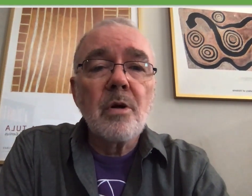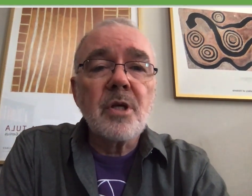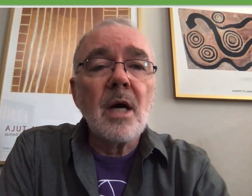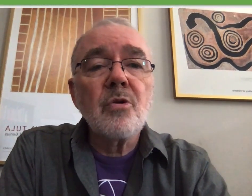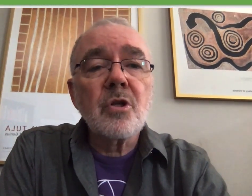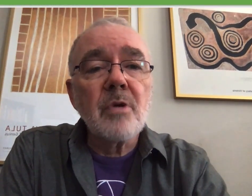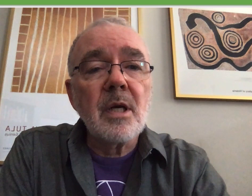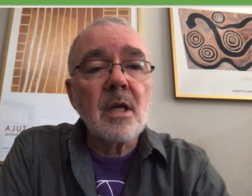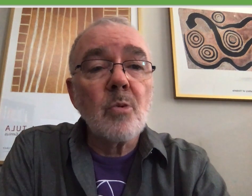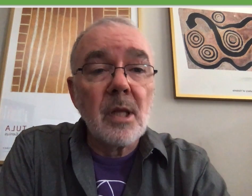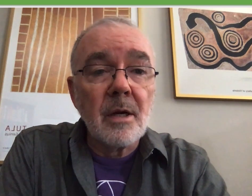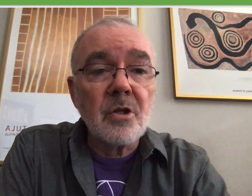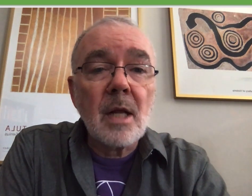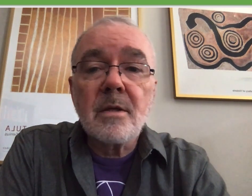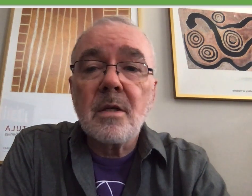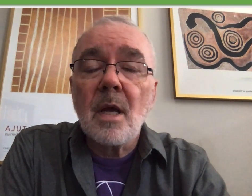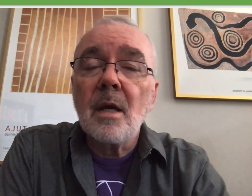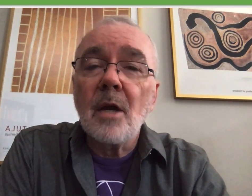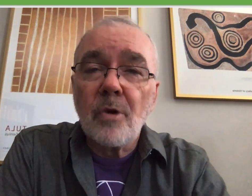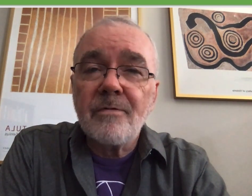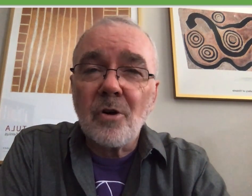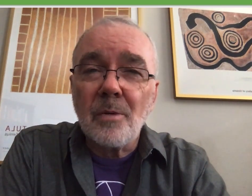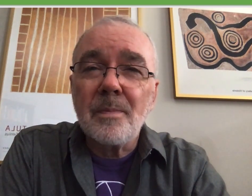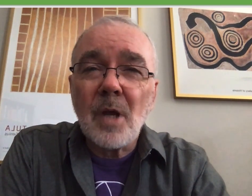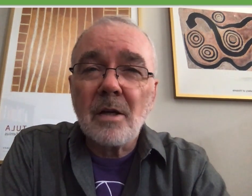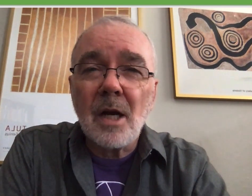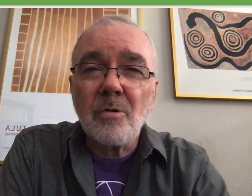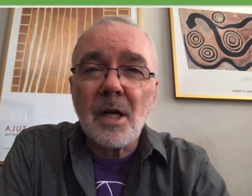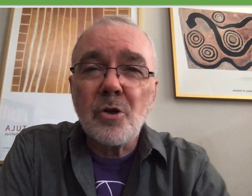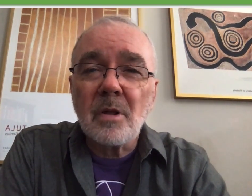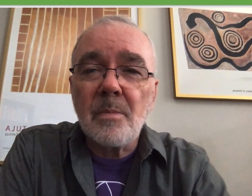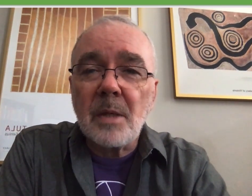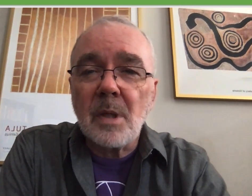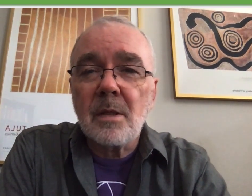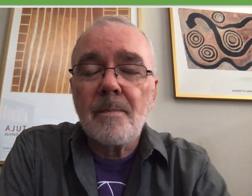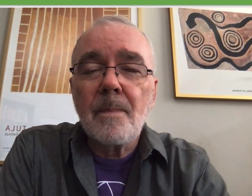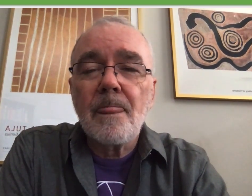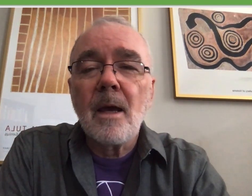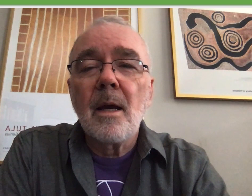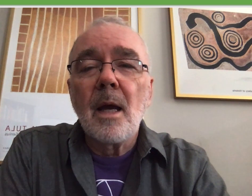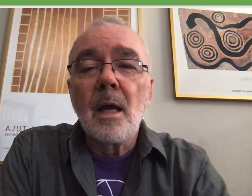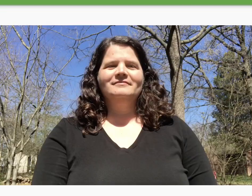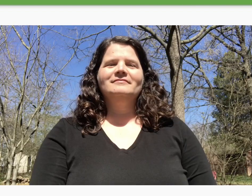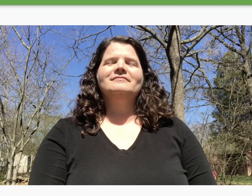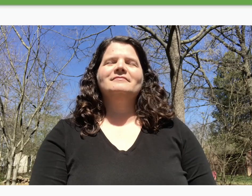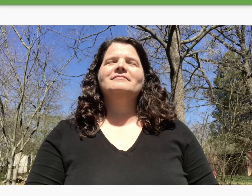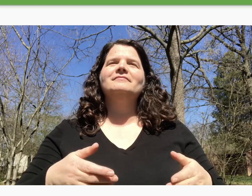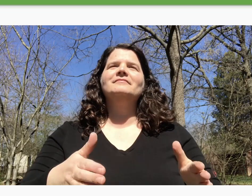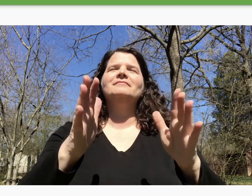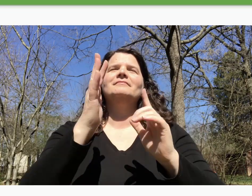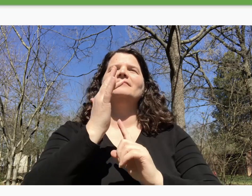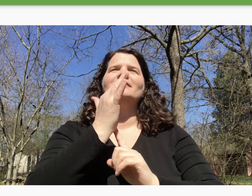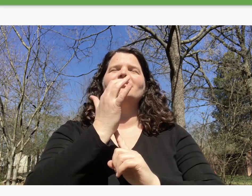me in the words on your screen as we light our chalices and reaffirm our congregational commitment. May this